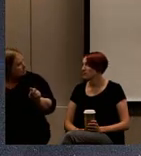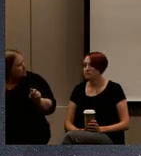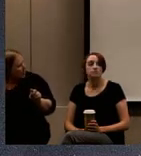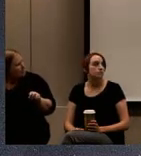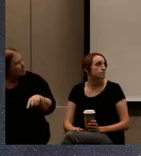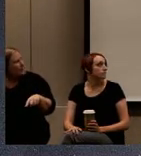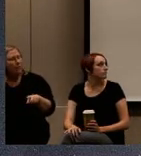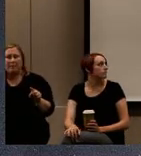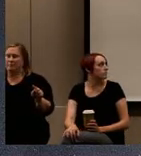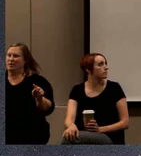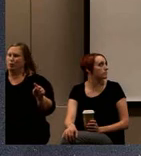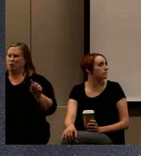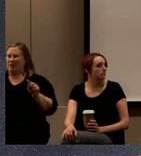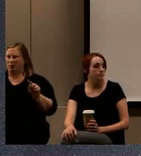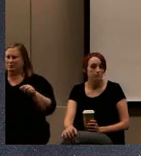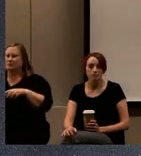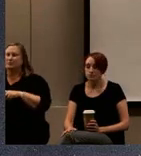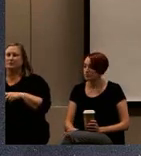how that